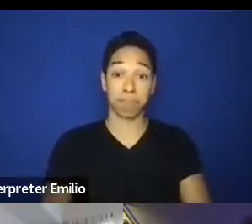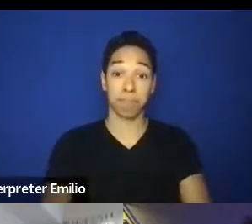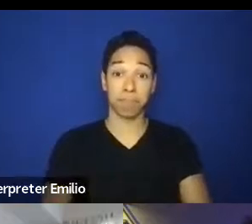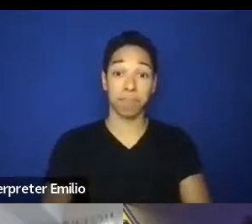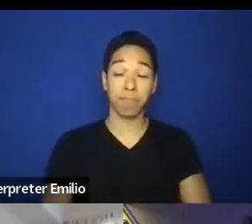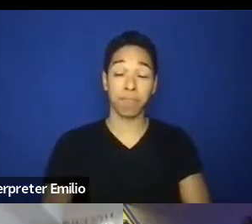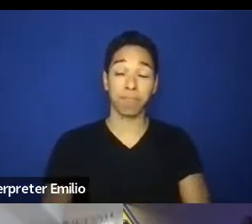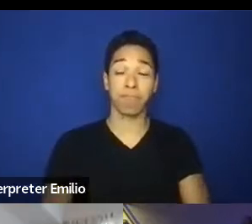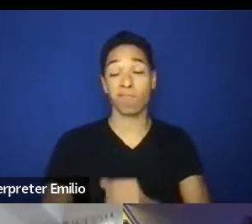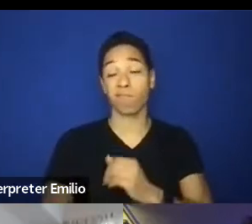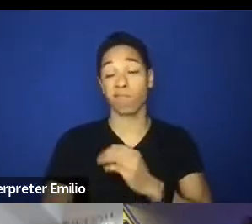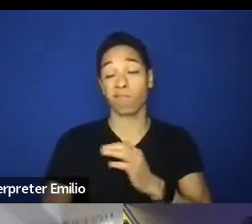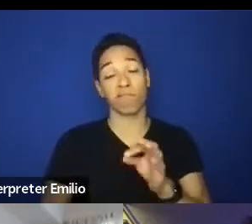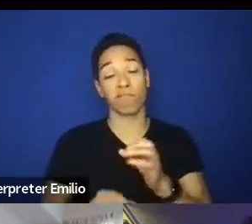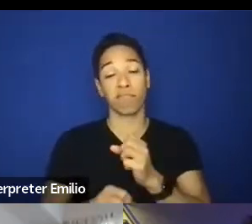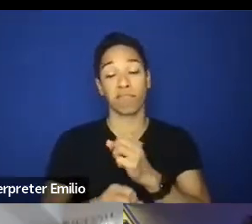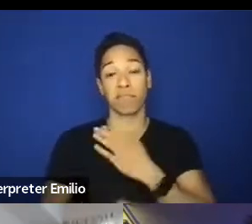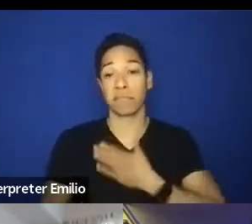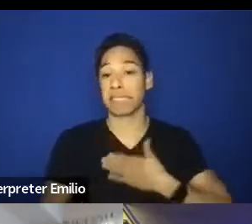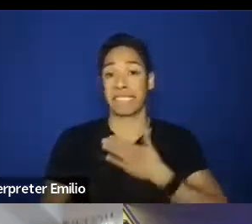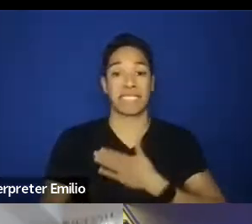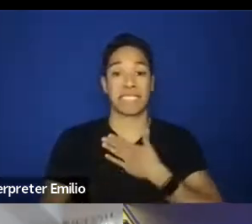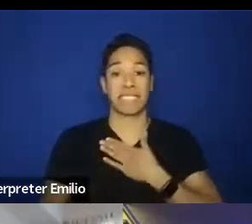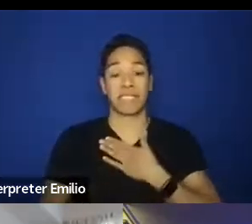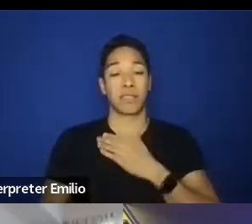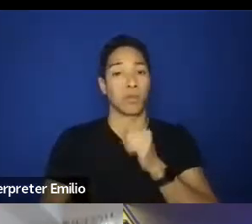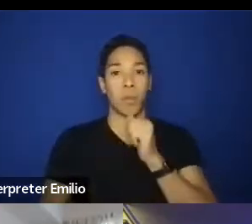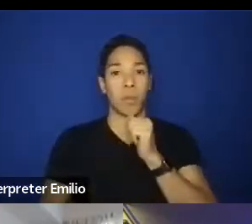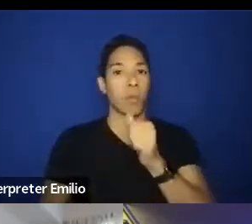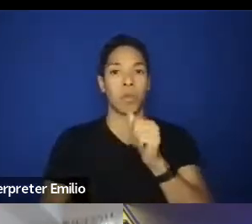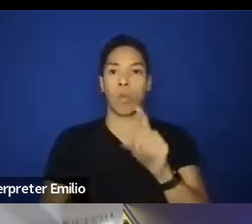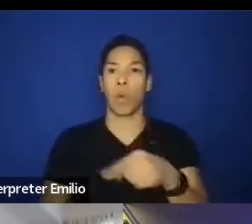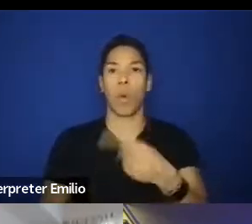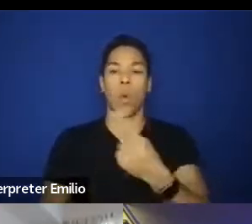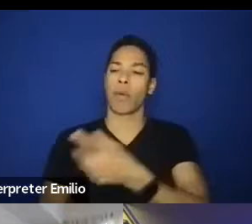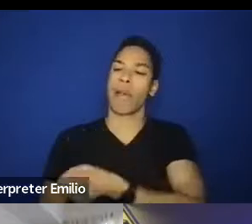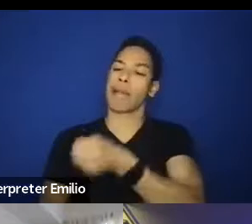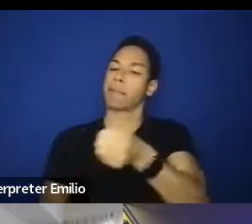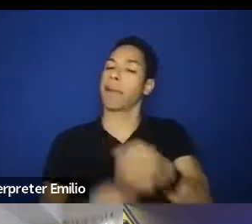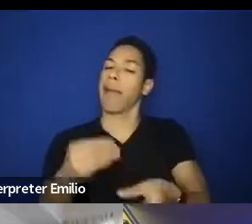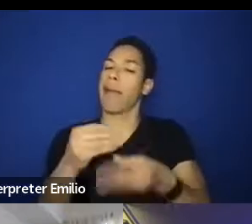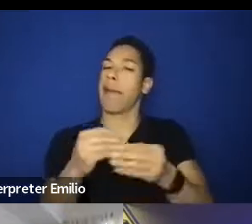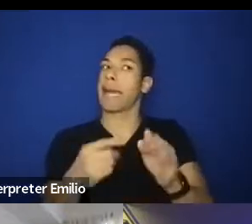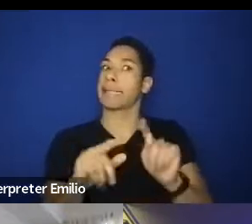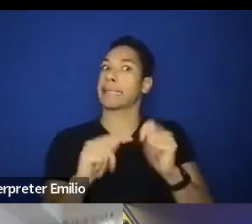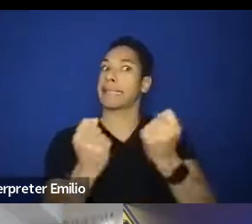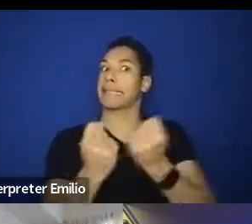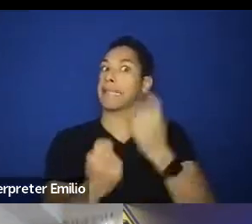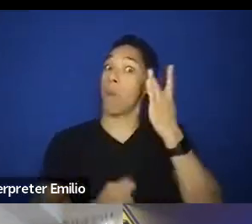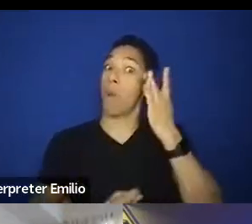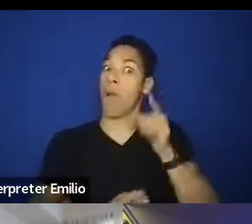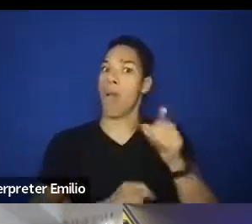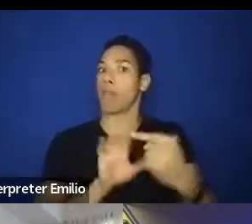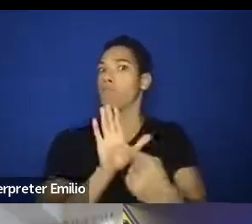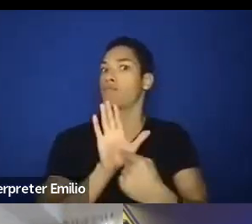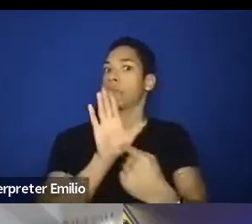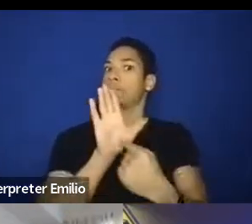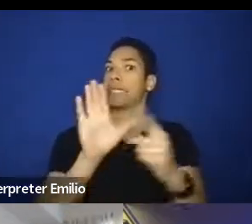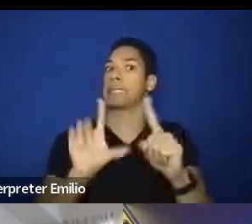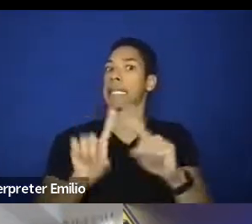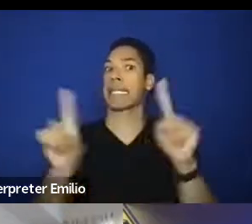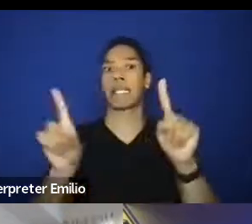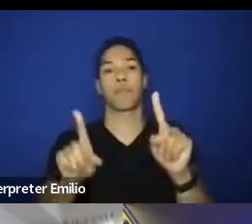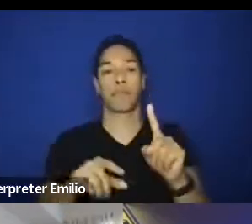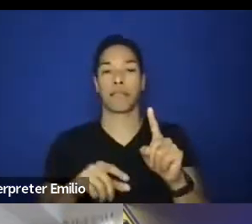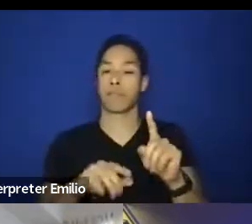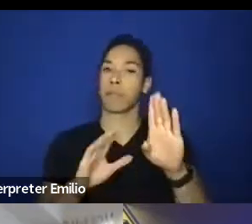Make sure that you're letting them know, don't just put someone on the team because they represent a different ethnicity or sexuality